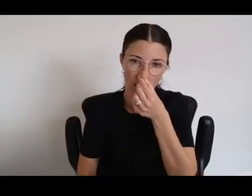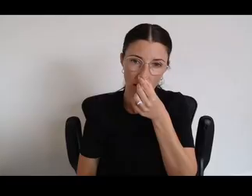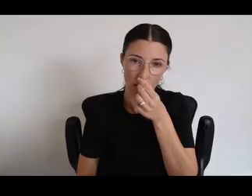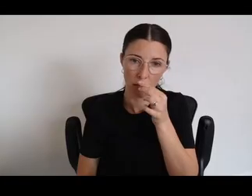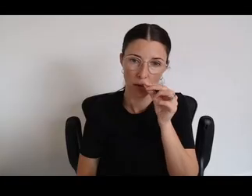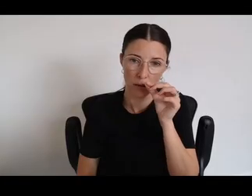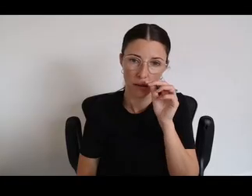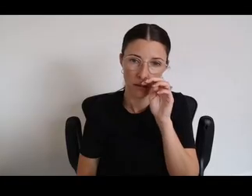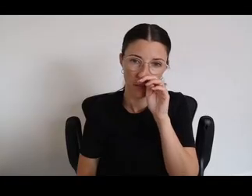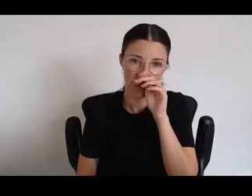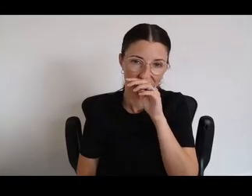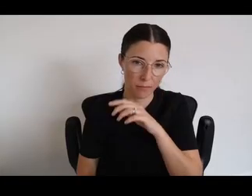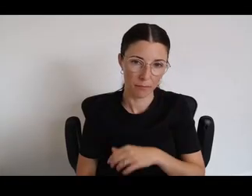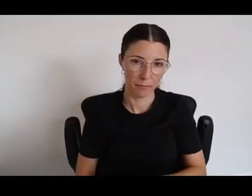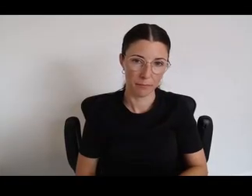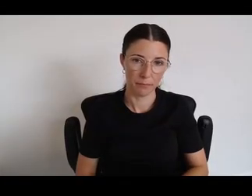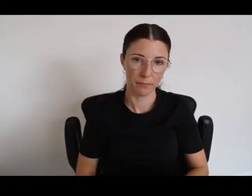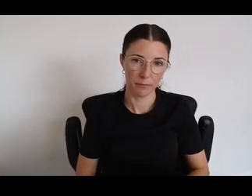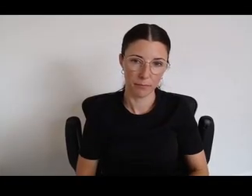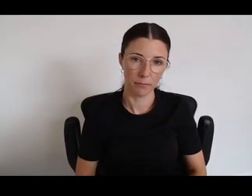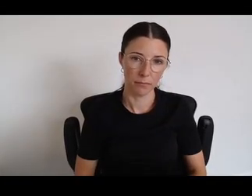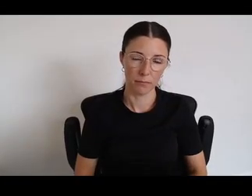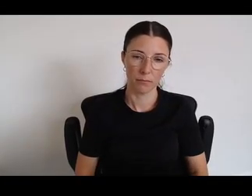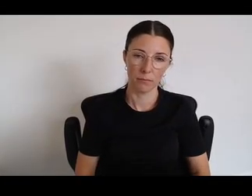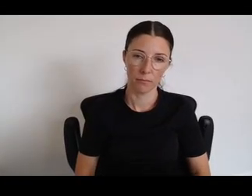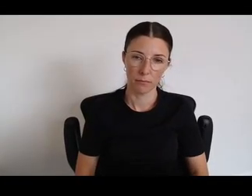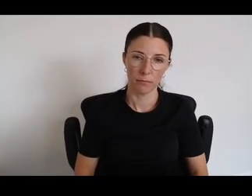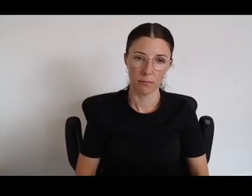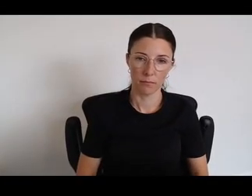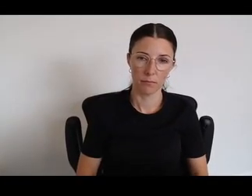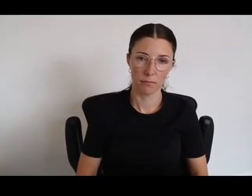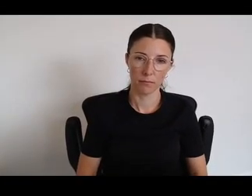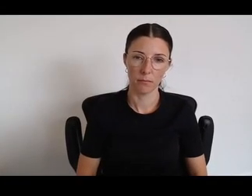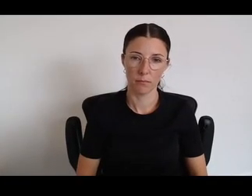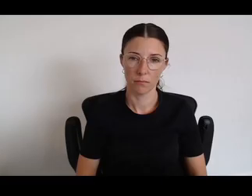think that obviously my point is passion-based learning.